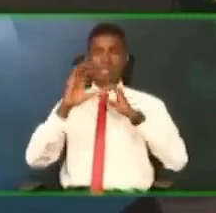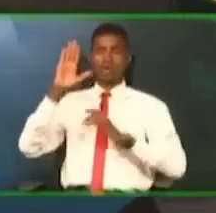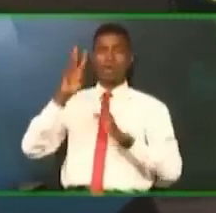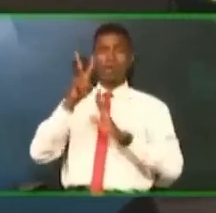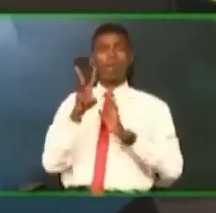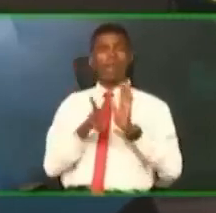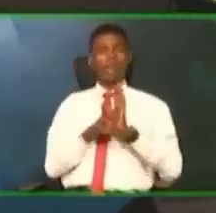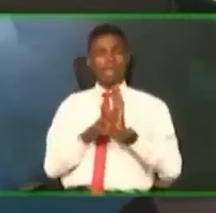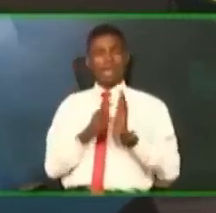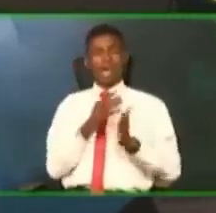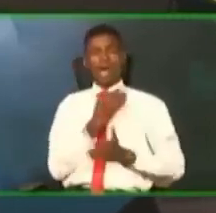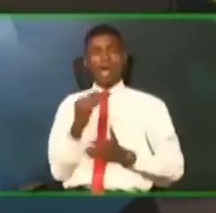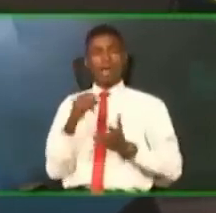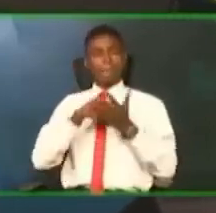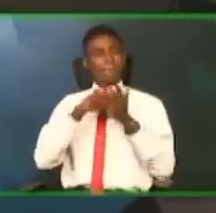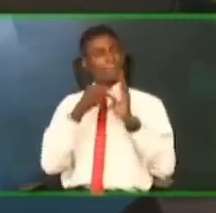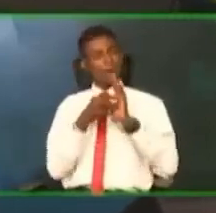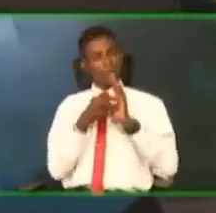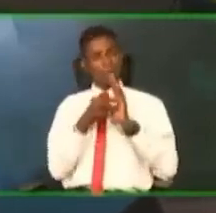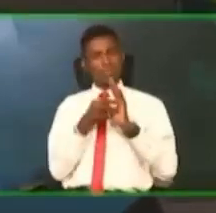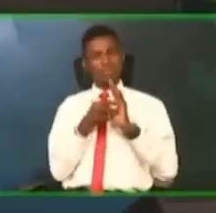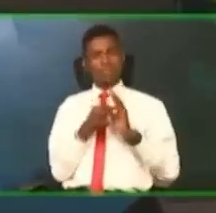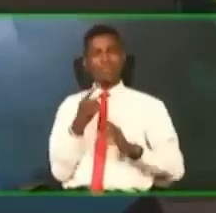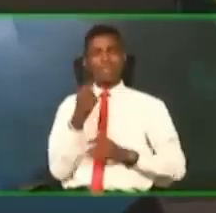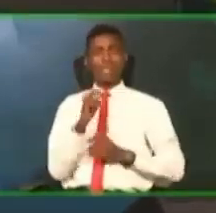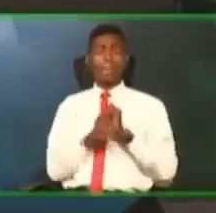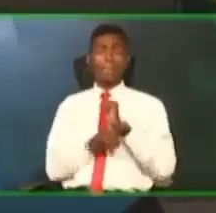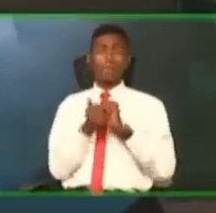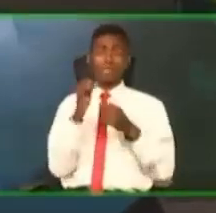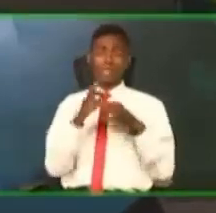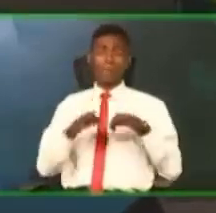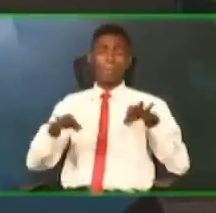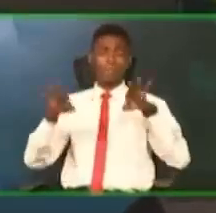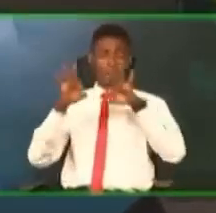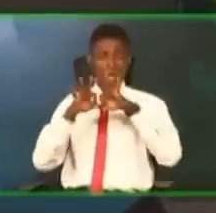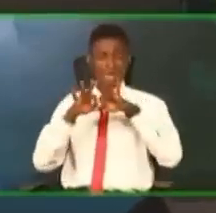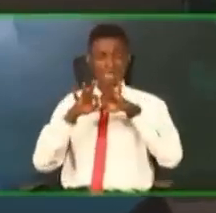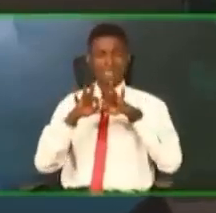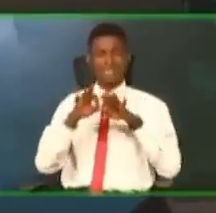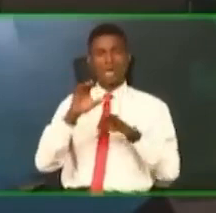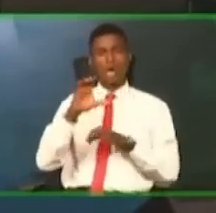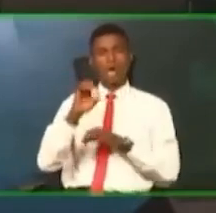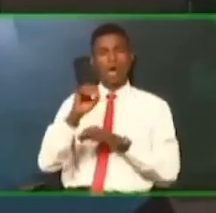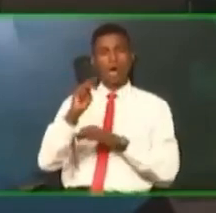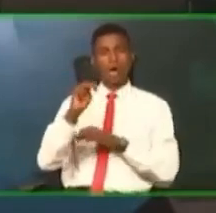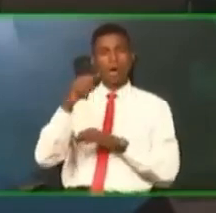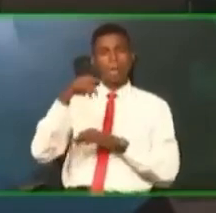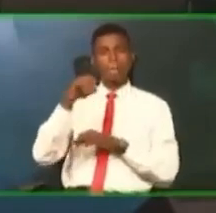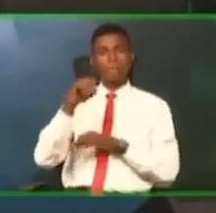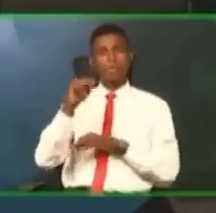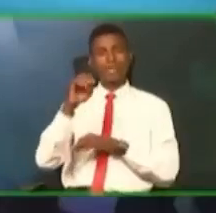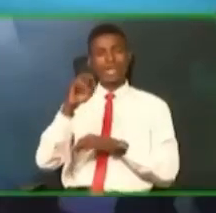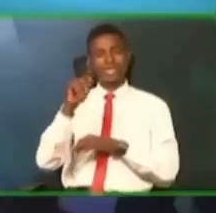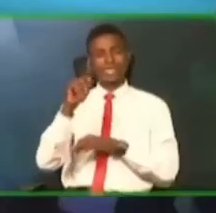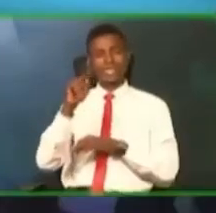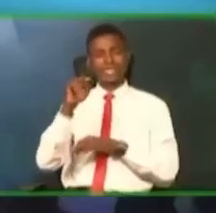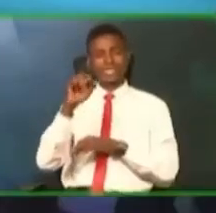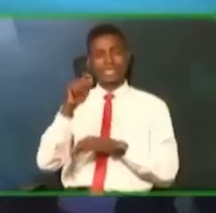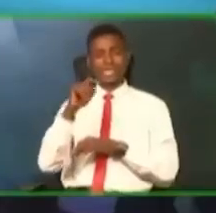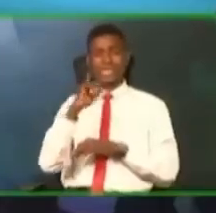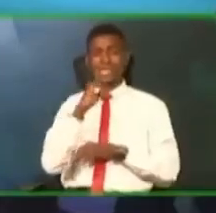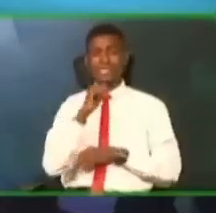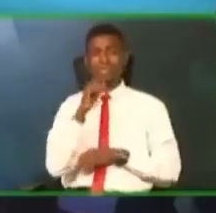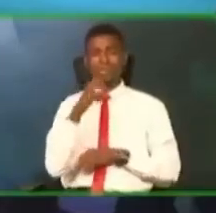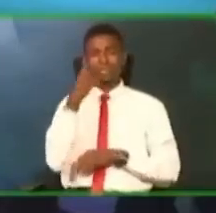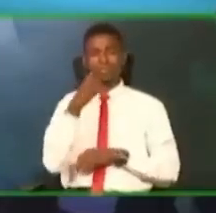his intent. The most important component in the voice of God is not the speakings of God, but the